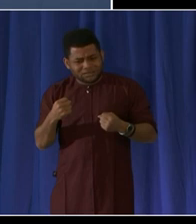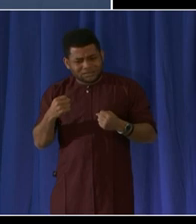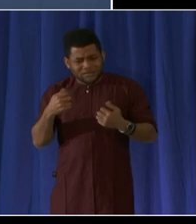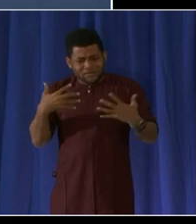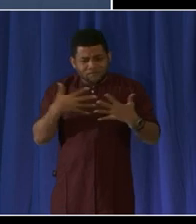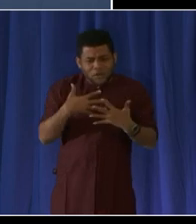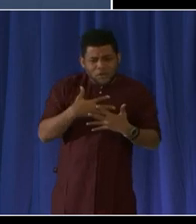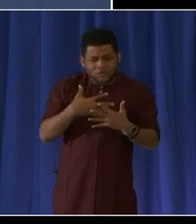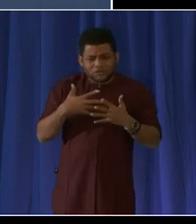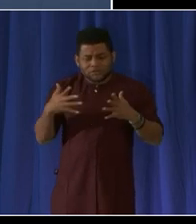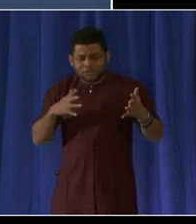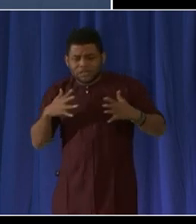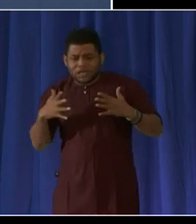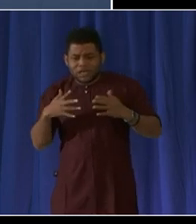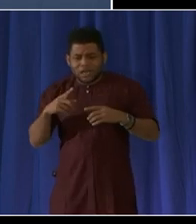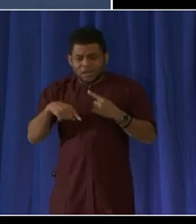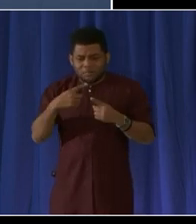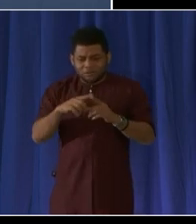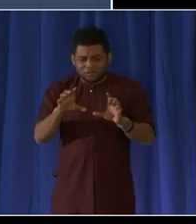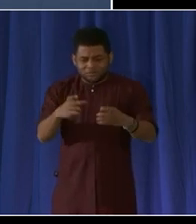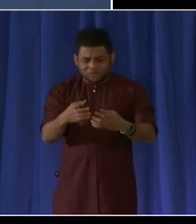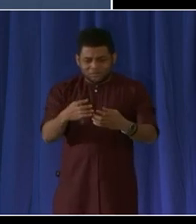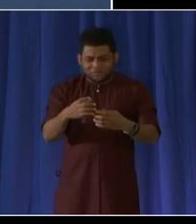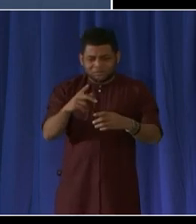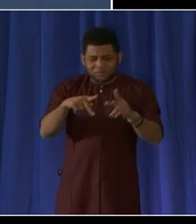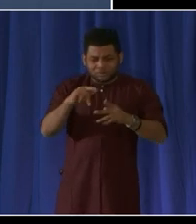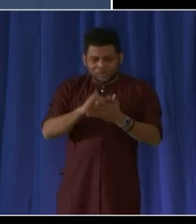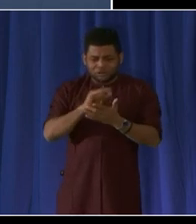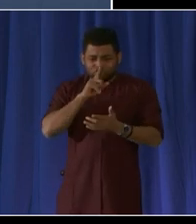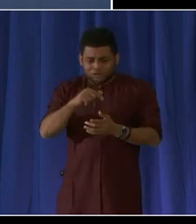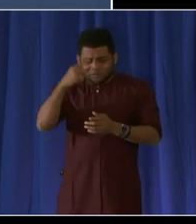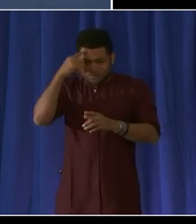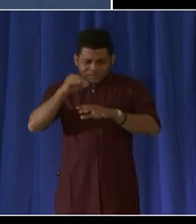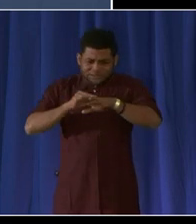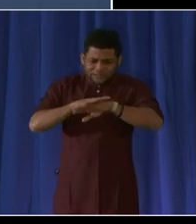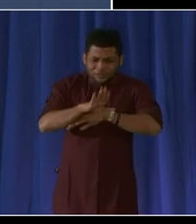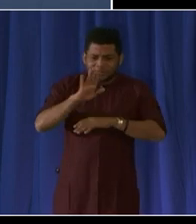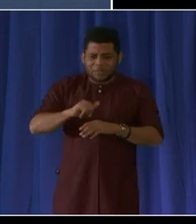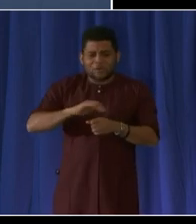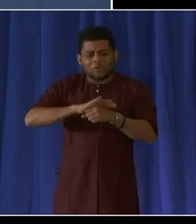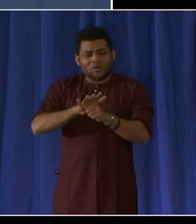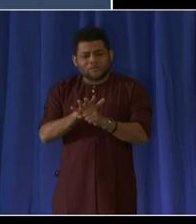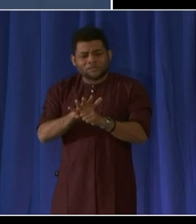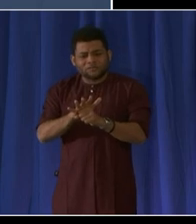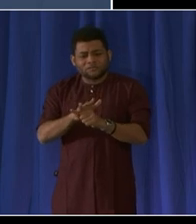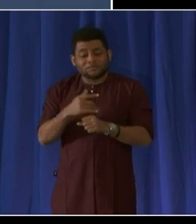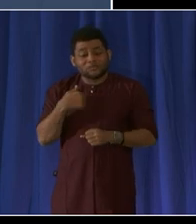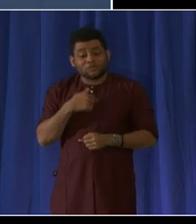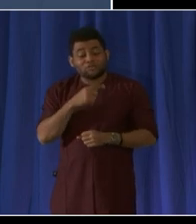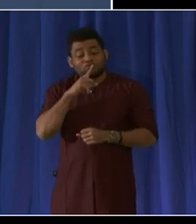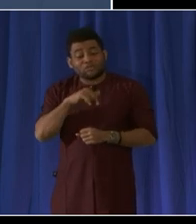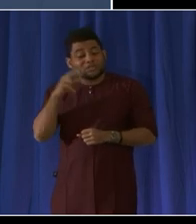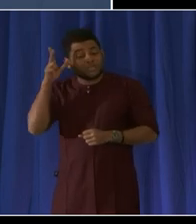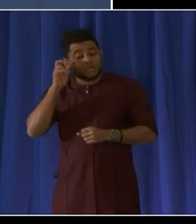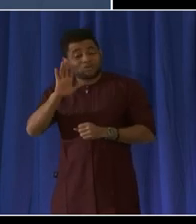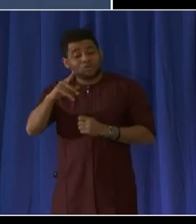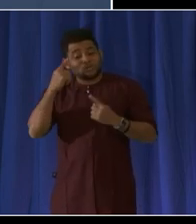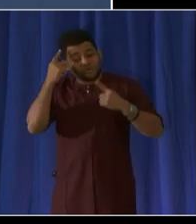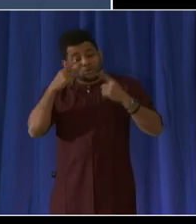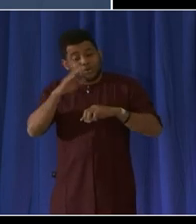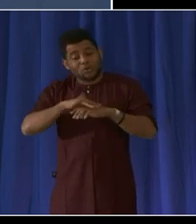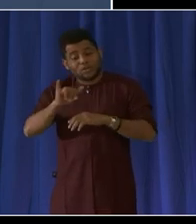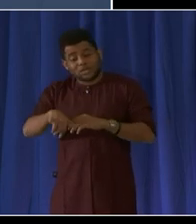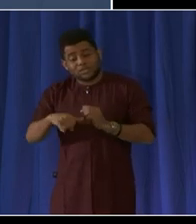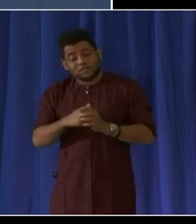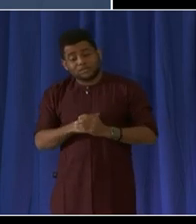of fear and anxiety for a demographic group that is minimally affected by COVID. So I'd love to hear your thoughts on that. I'd love to